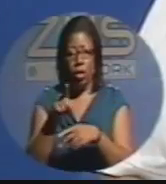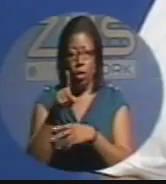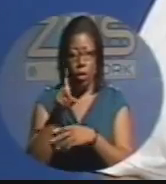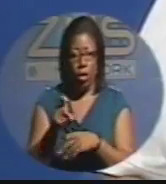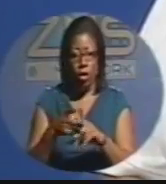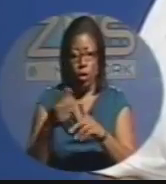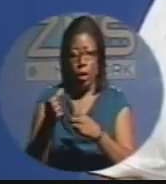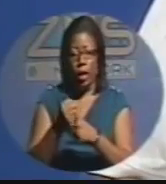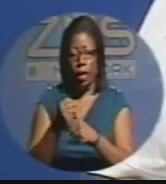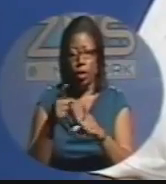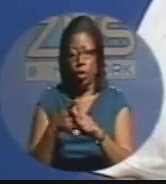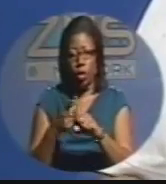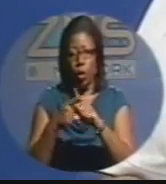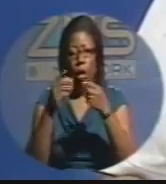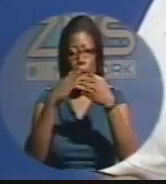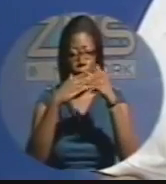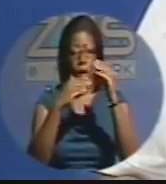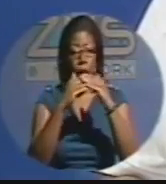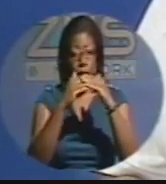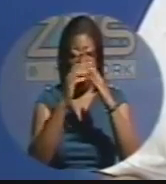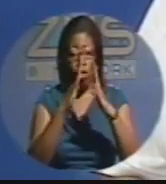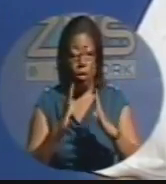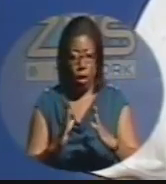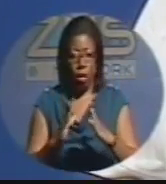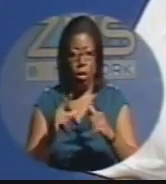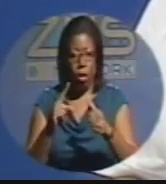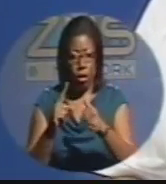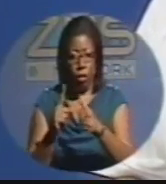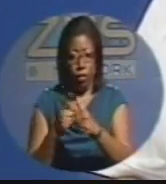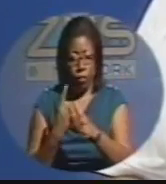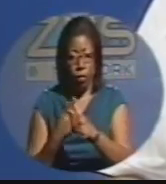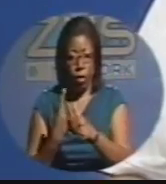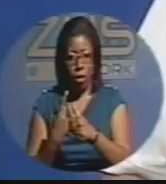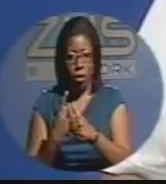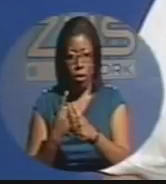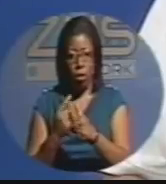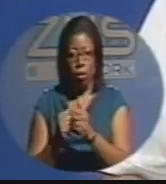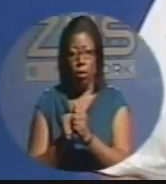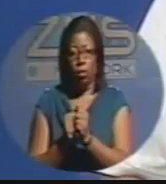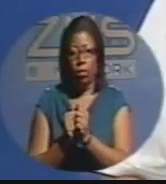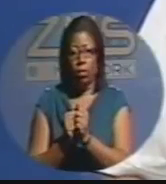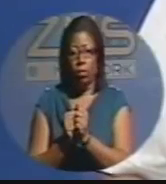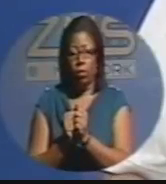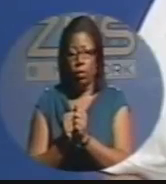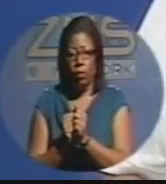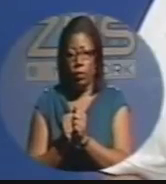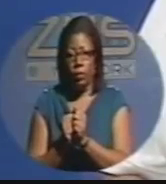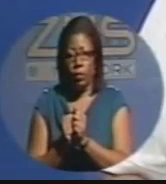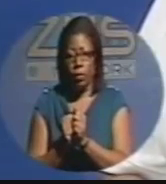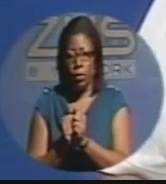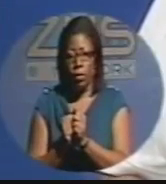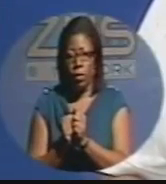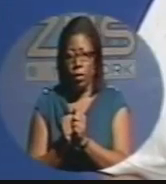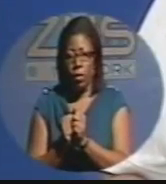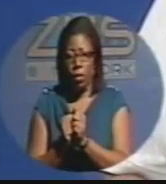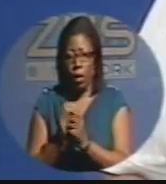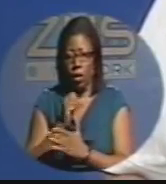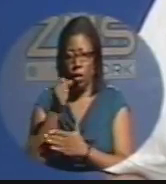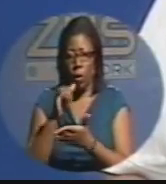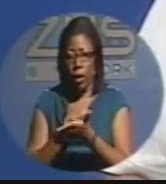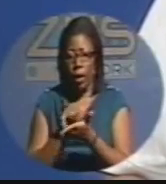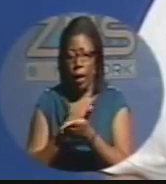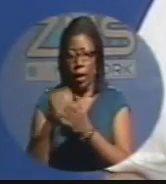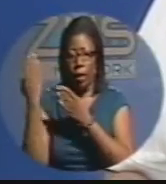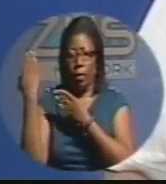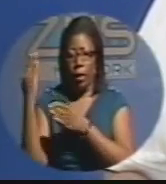would get to a shelter. Ensure that, as we have been spelling for months now, and I have every confidence that the